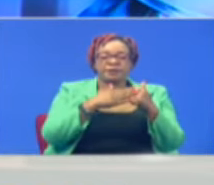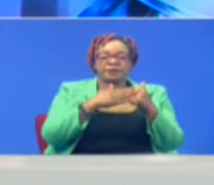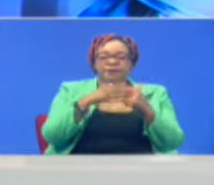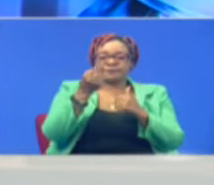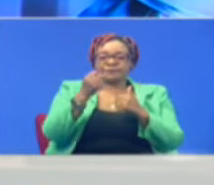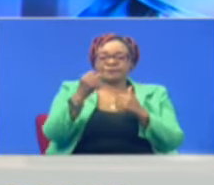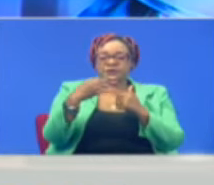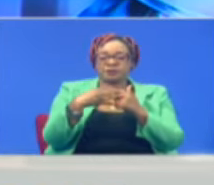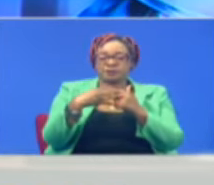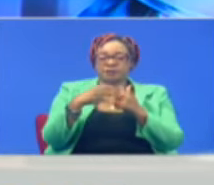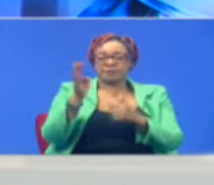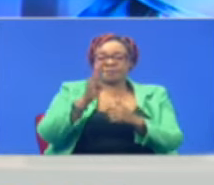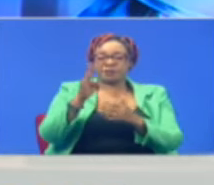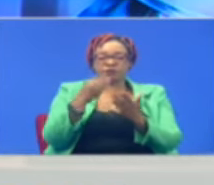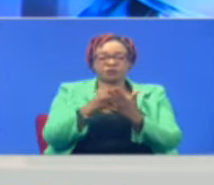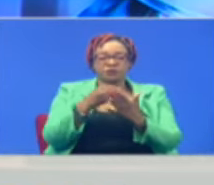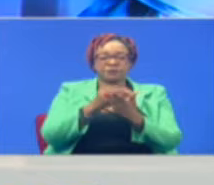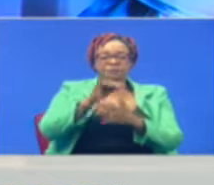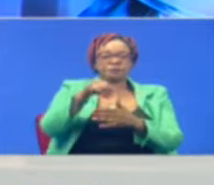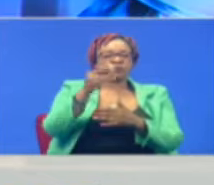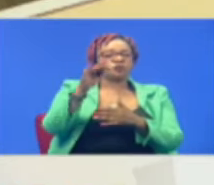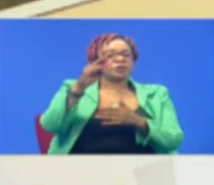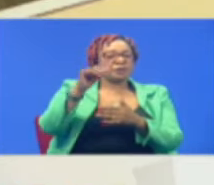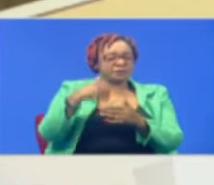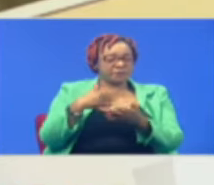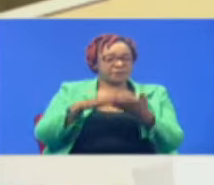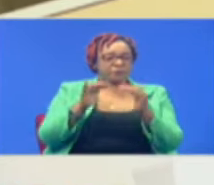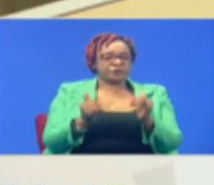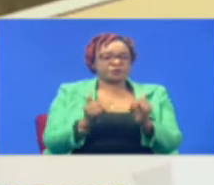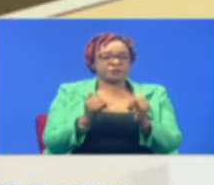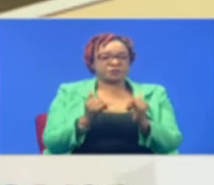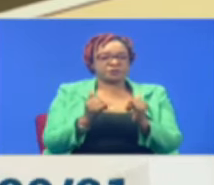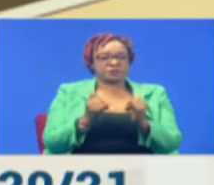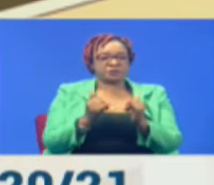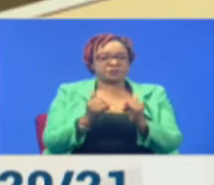shillings. Julian Samboko with the details.